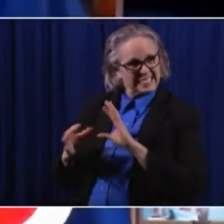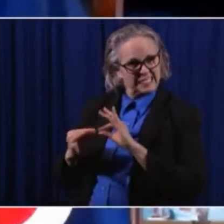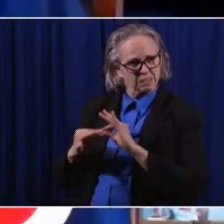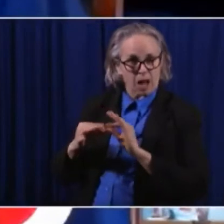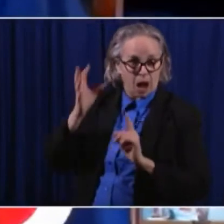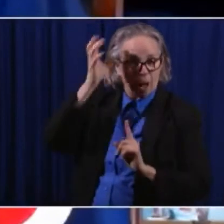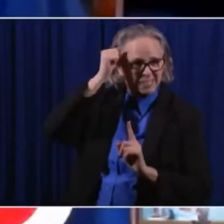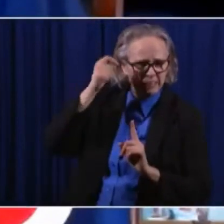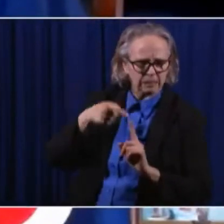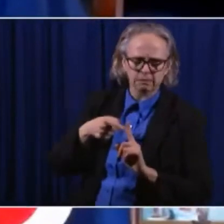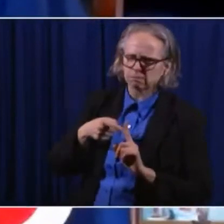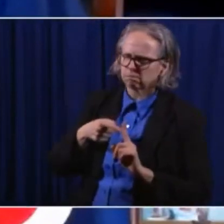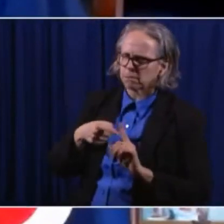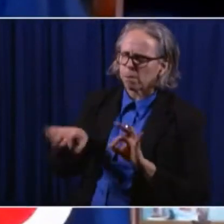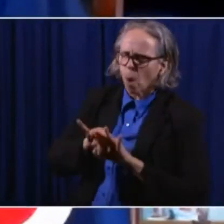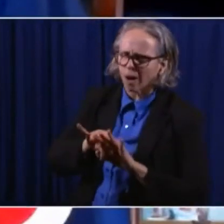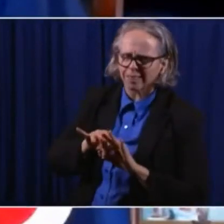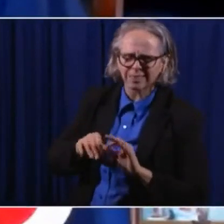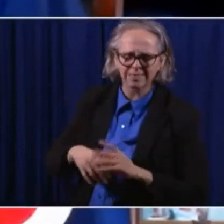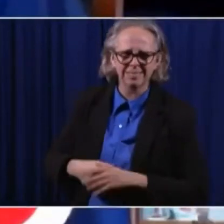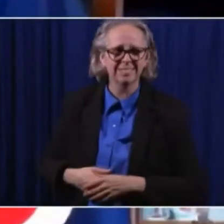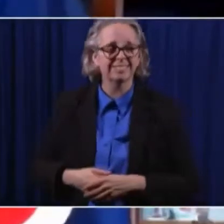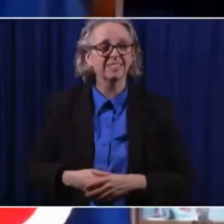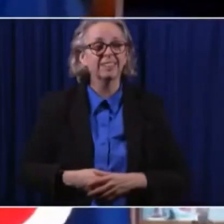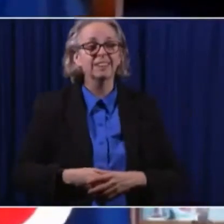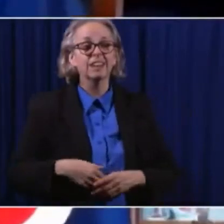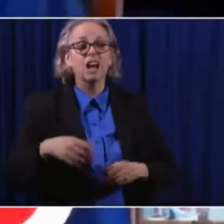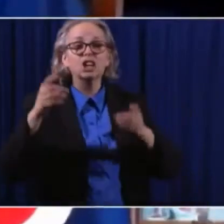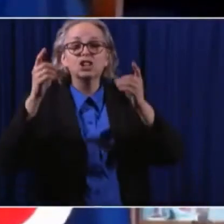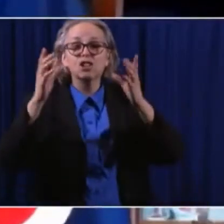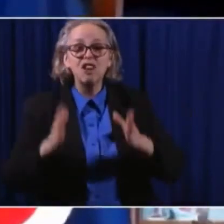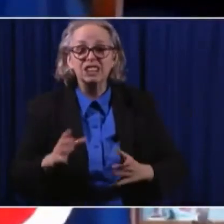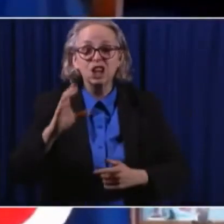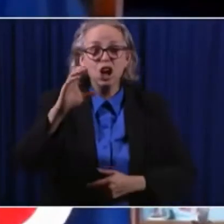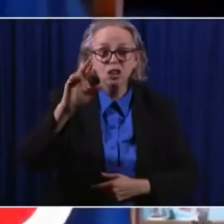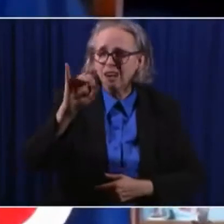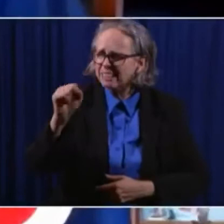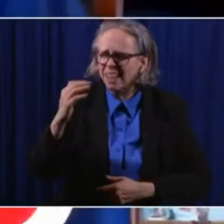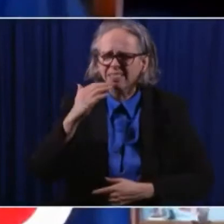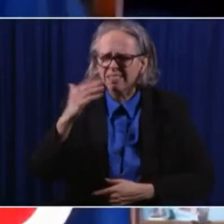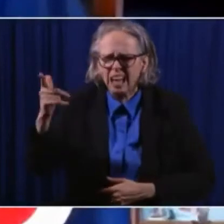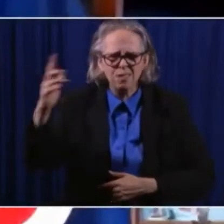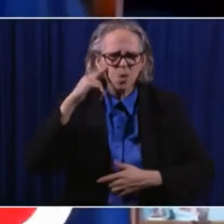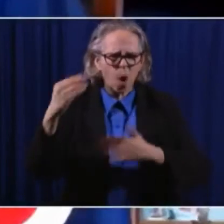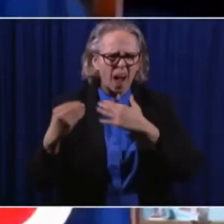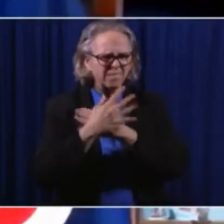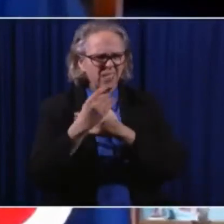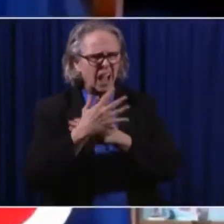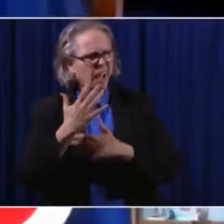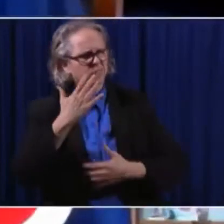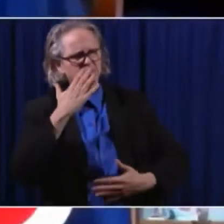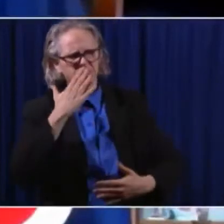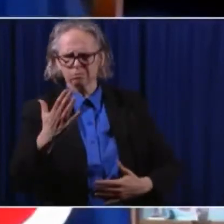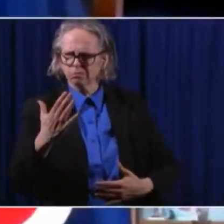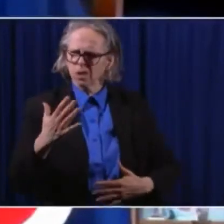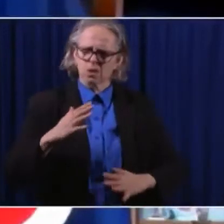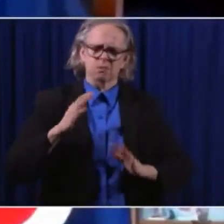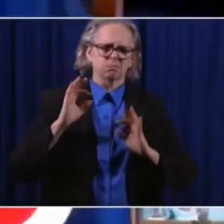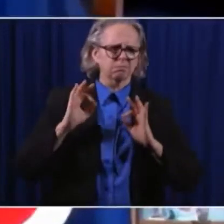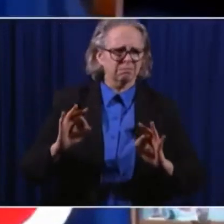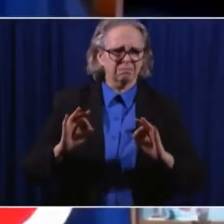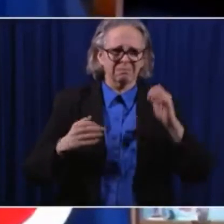Lori and Bruce are great. A lot of great advice there. And you know, I've had lots of conversations over the last week from people who